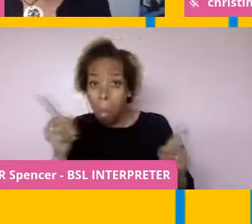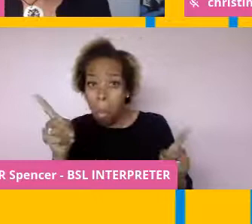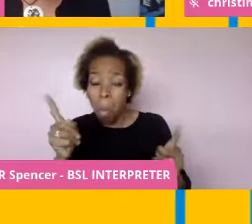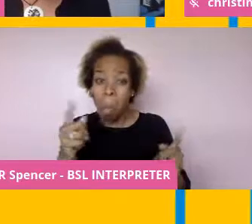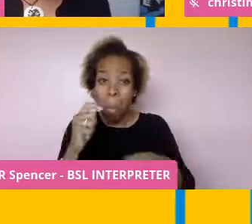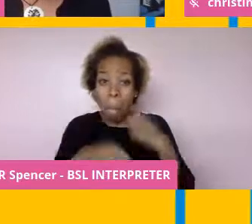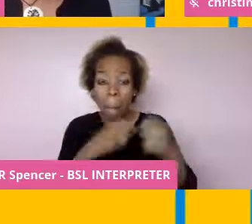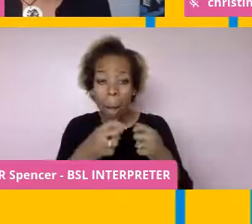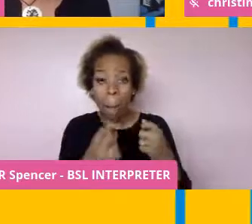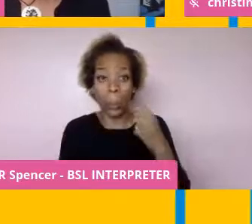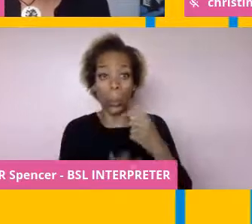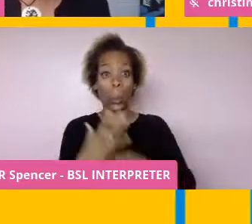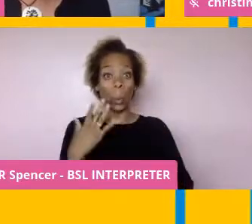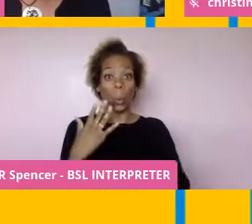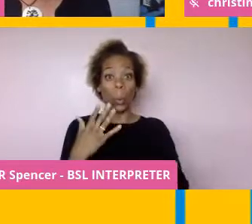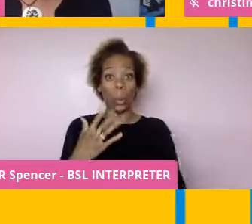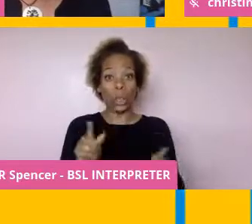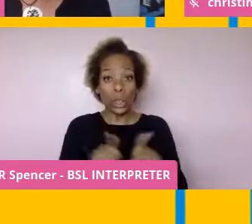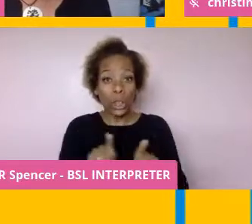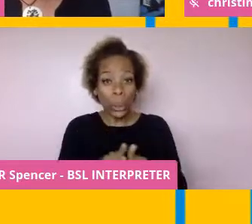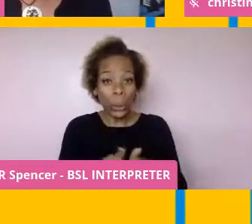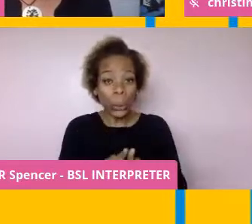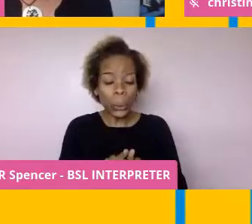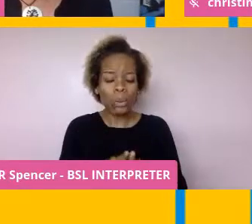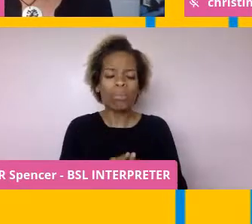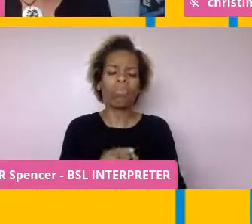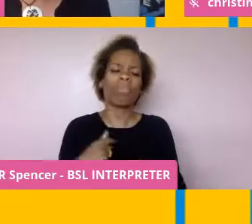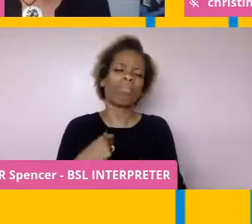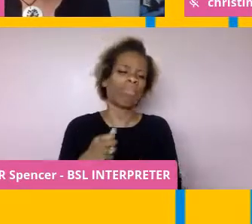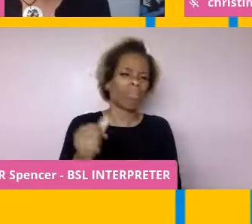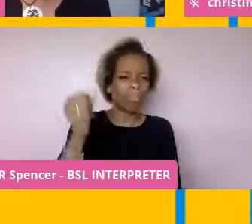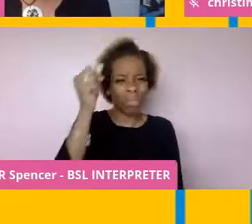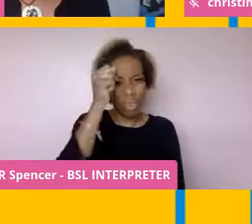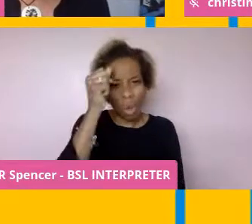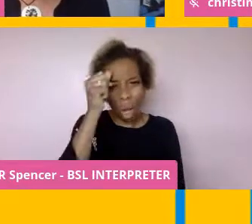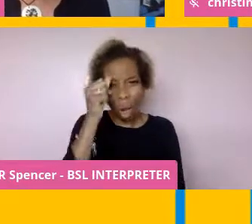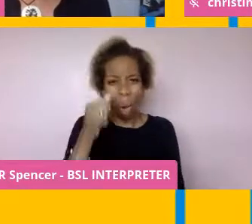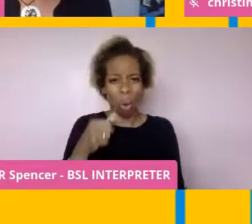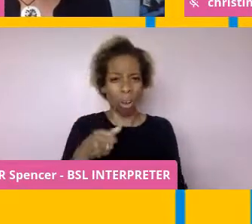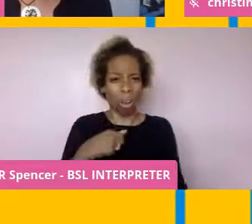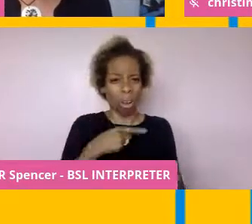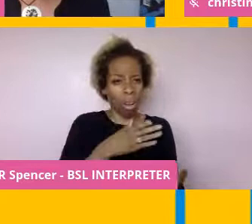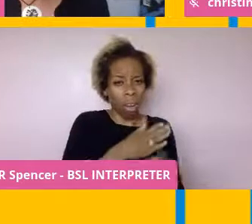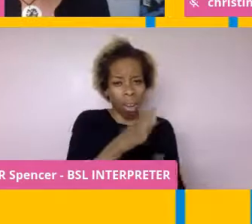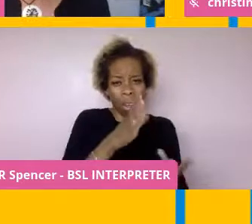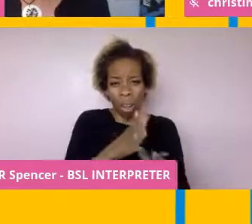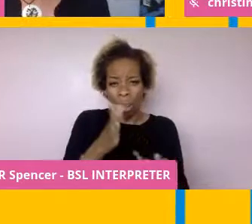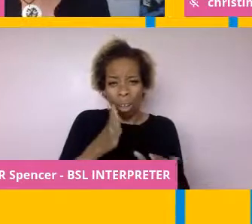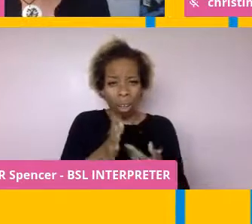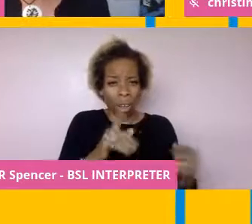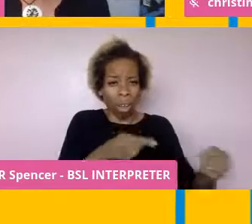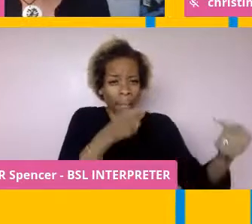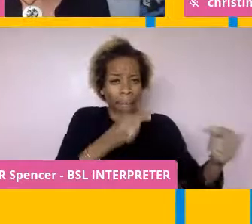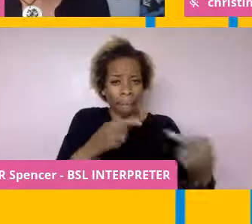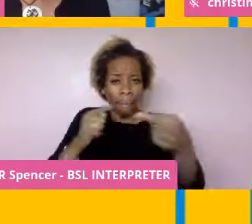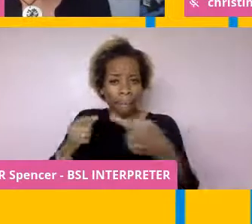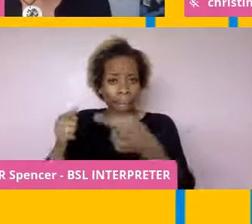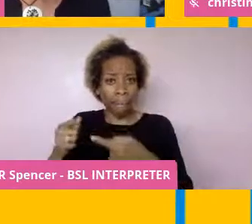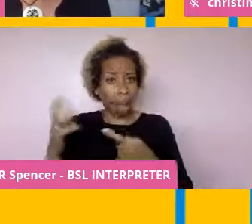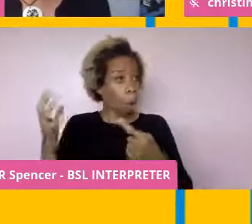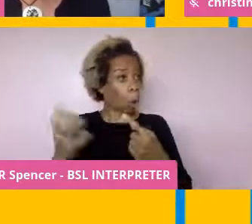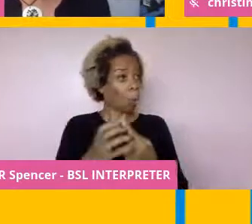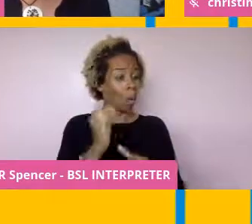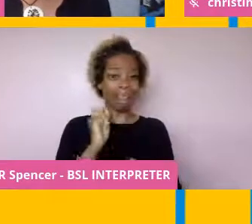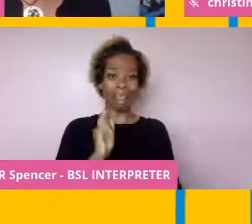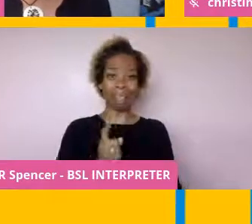inspiration. But I think one of the things you said is that casualisation and all these attacks, you never win once and then stop and everything's fine. It doesn't